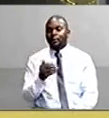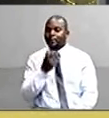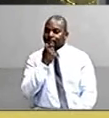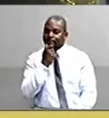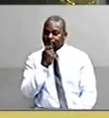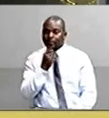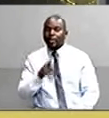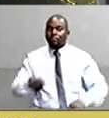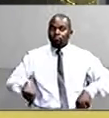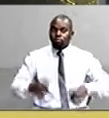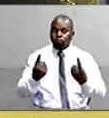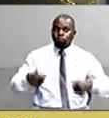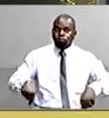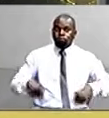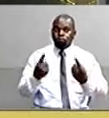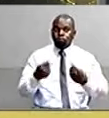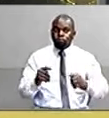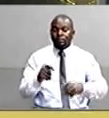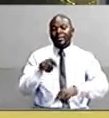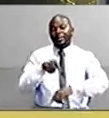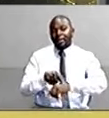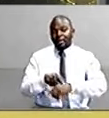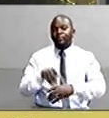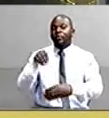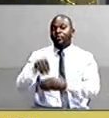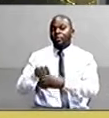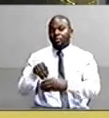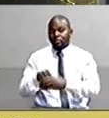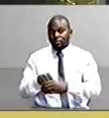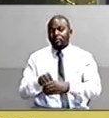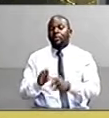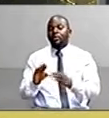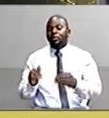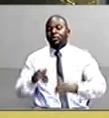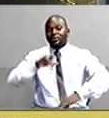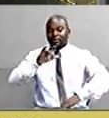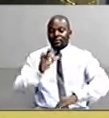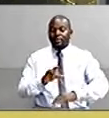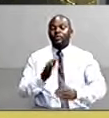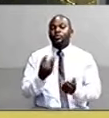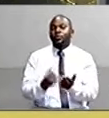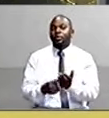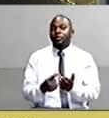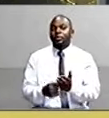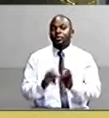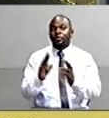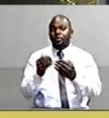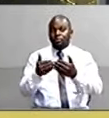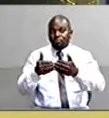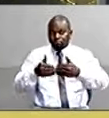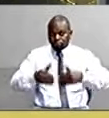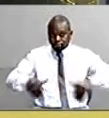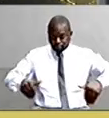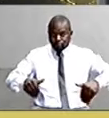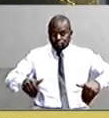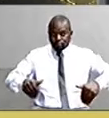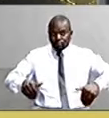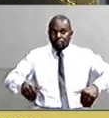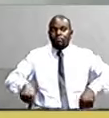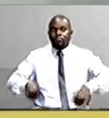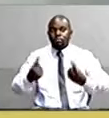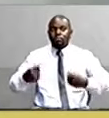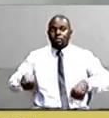violent acts during the election period, and it's upon political parties to sensitize Ugandans not to incur to engage in violence.